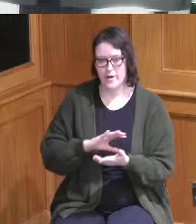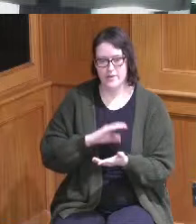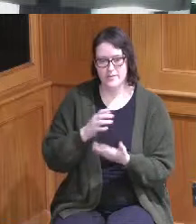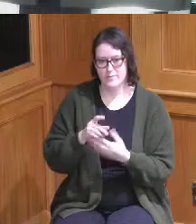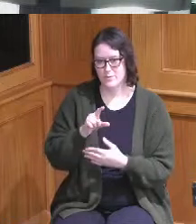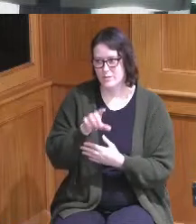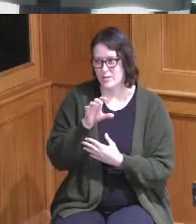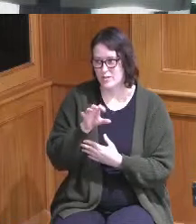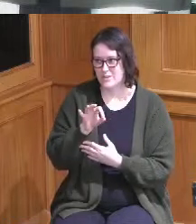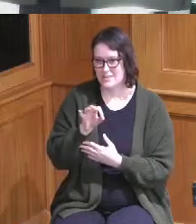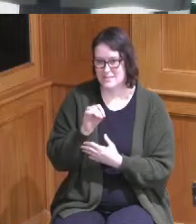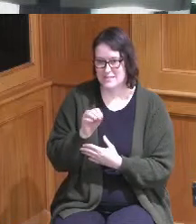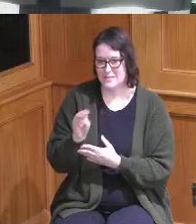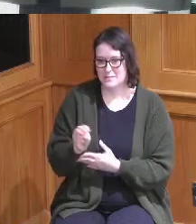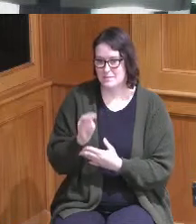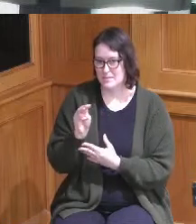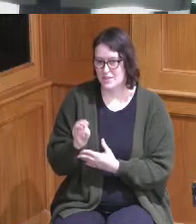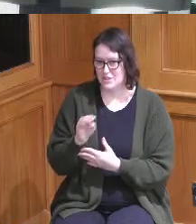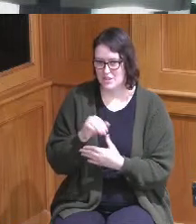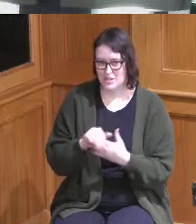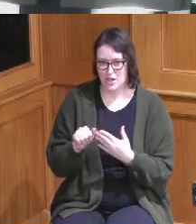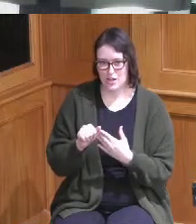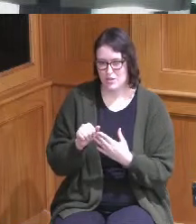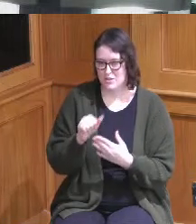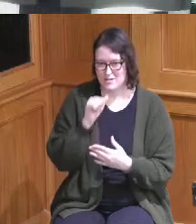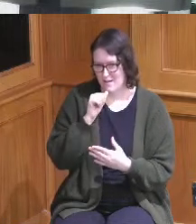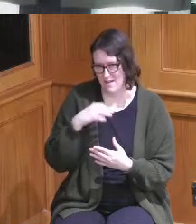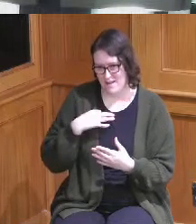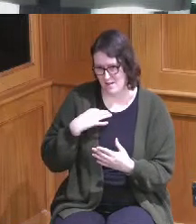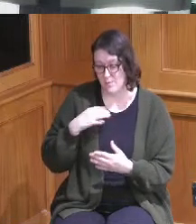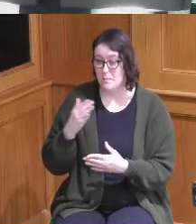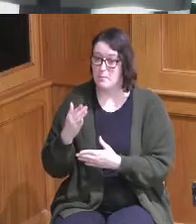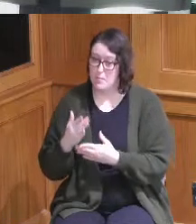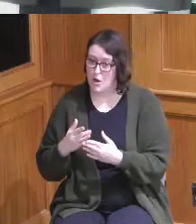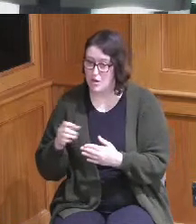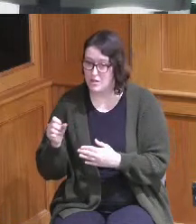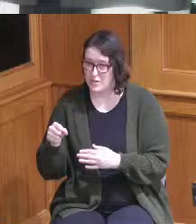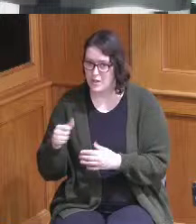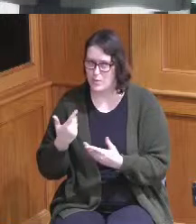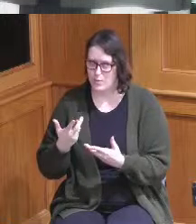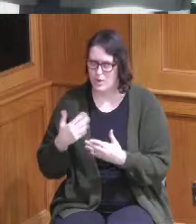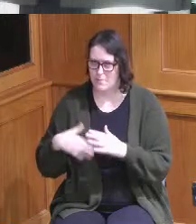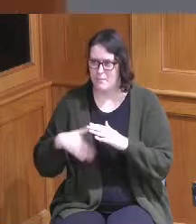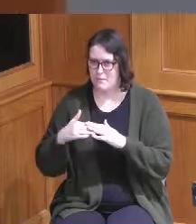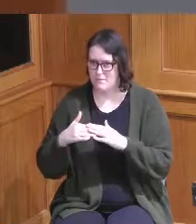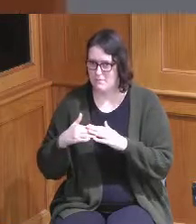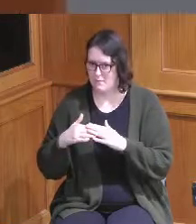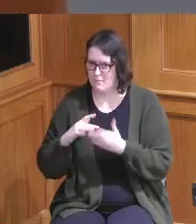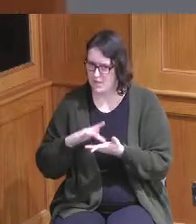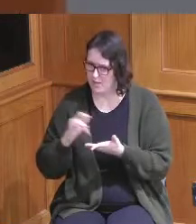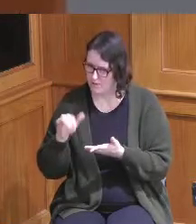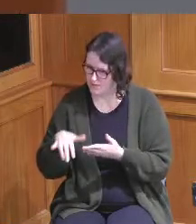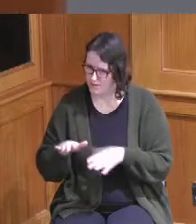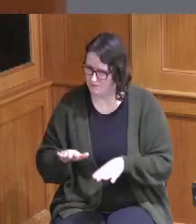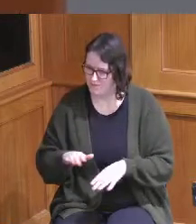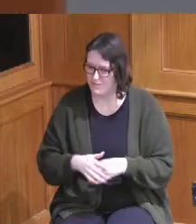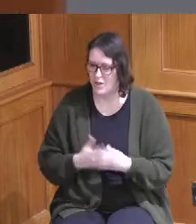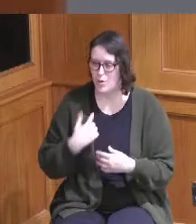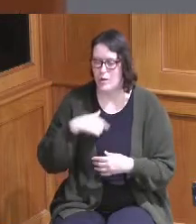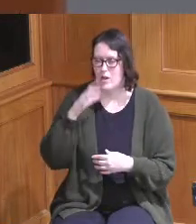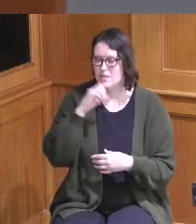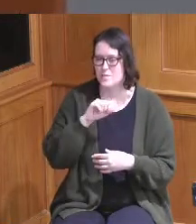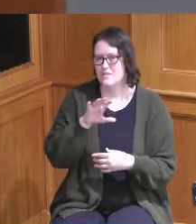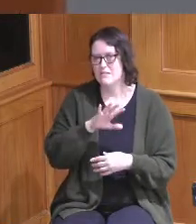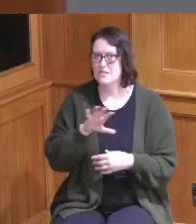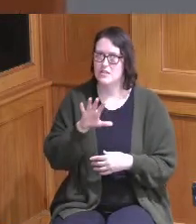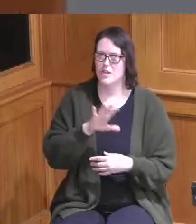million construction is not eligible, but a portion of that is, and we're obviously trying to maximize that. So we estimate somewhere